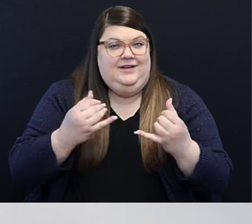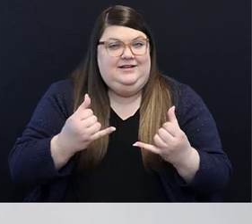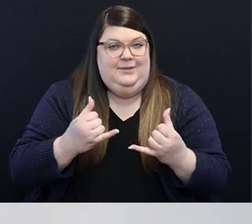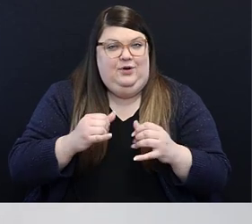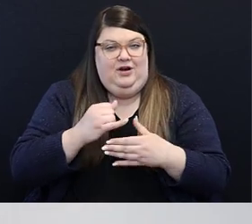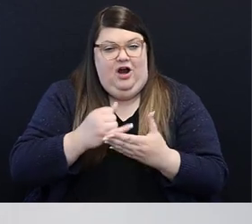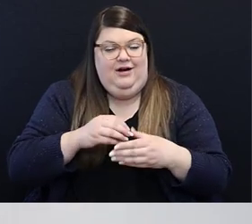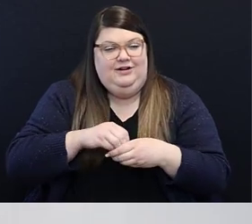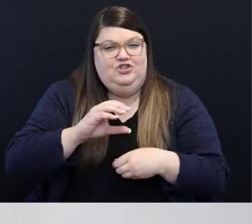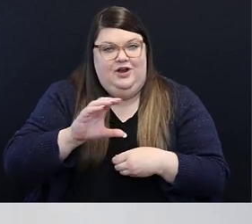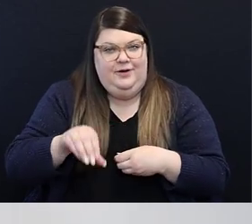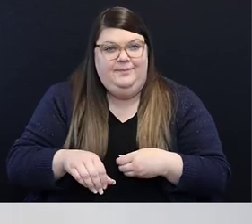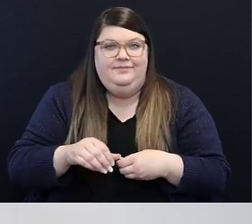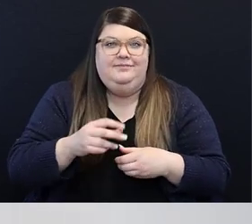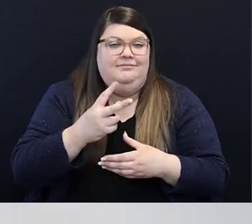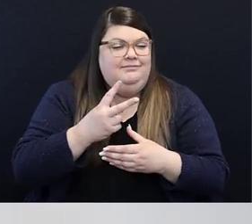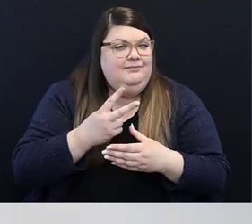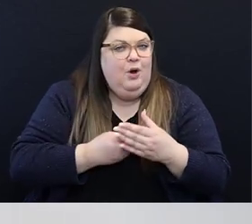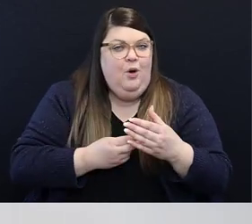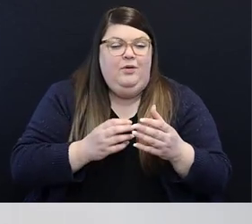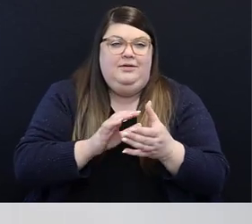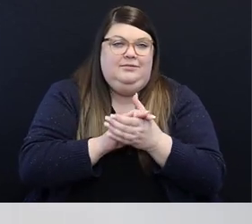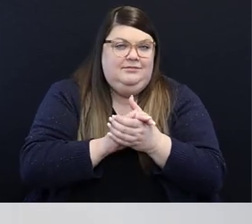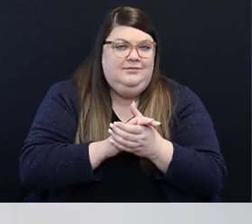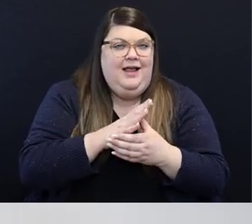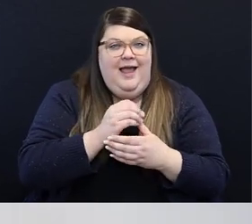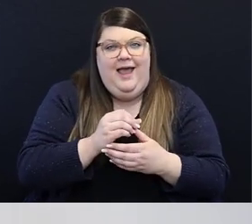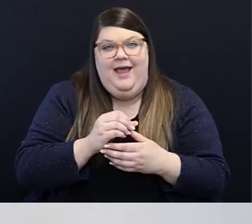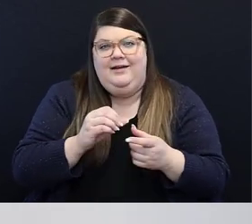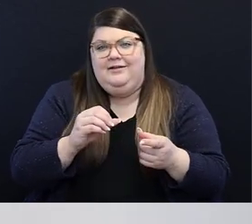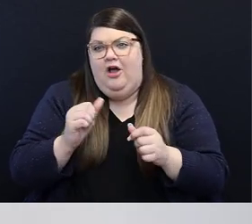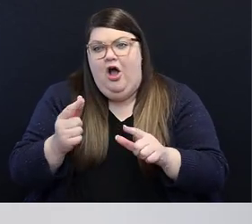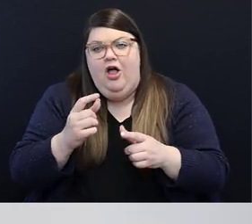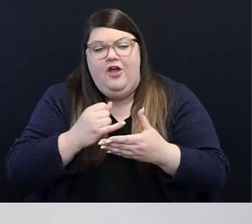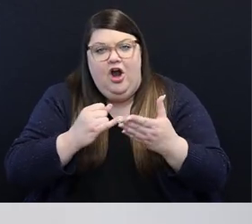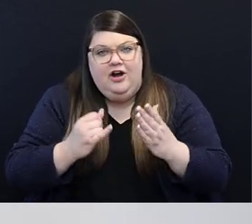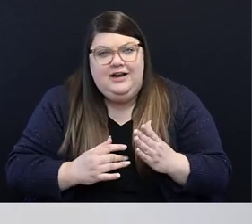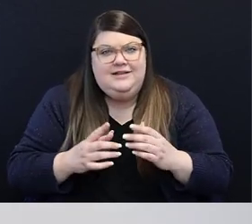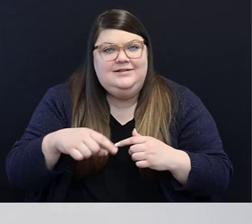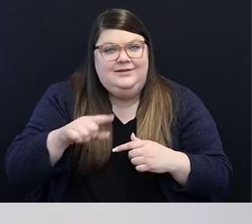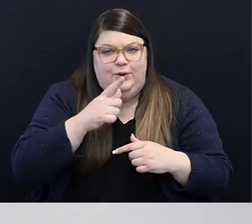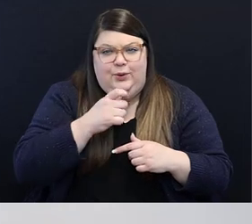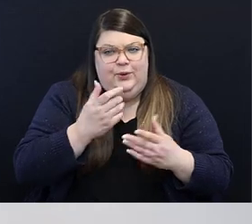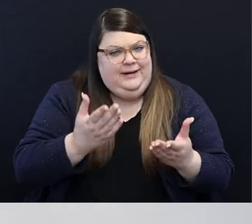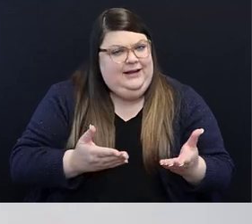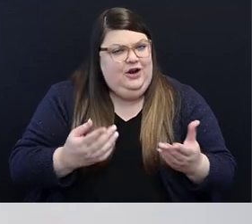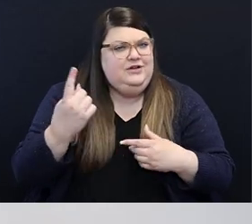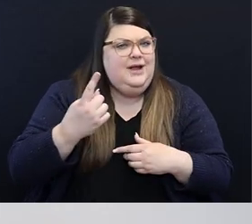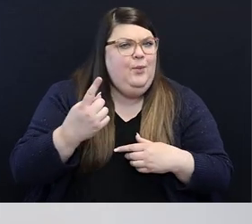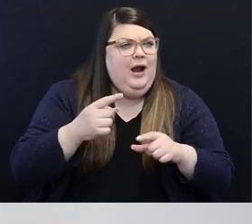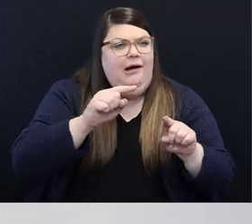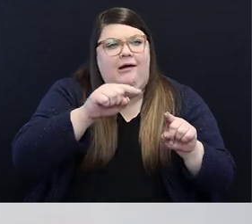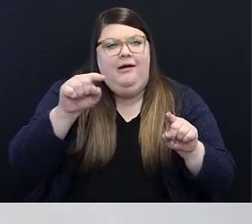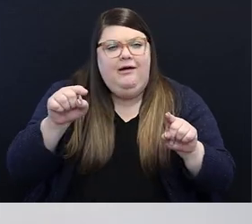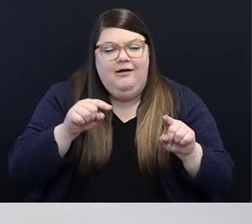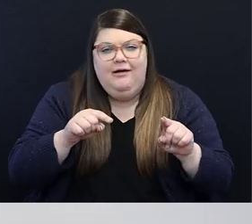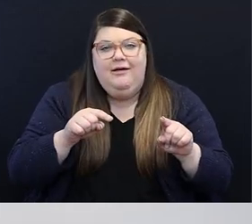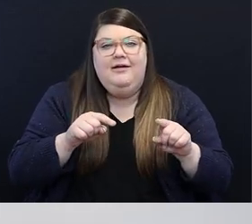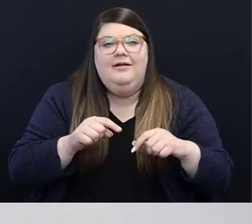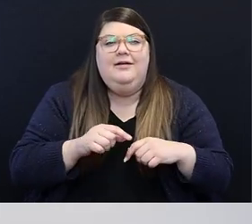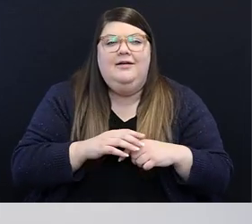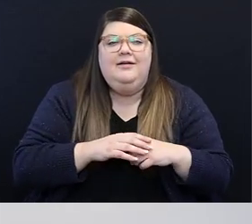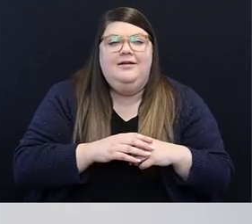Chicago. I want to give a huge congratulations to all the artists, Rebecca, Malik, Xandro, Jade, all of whom are